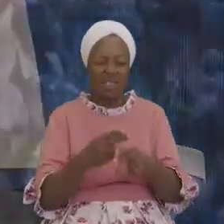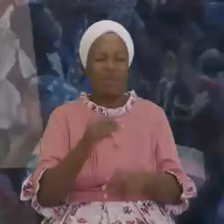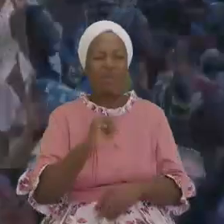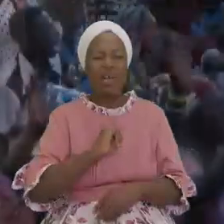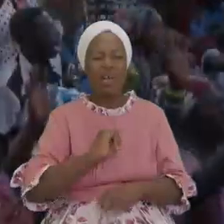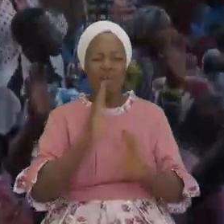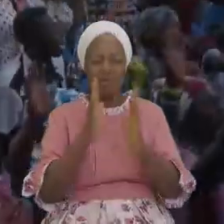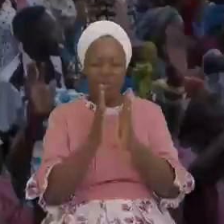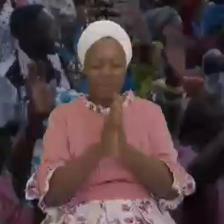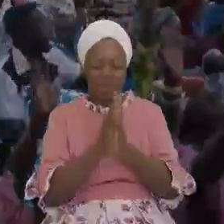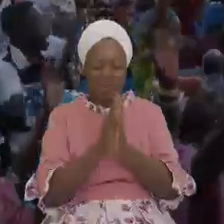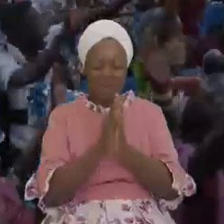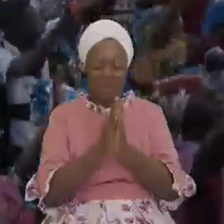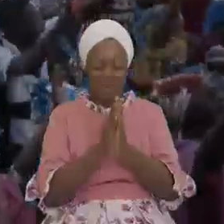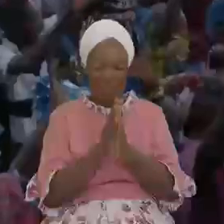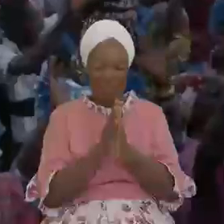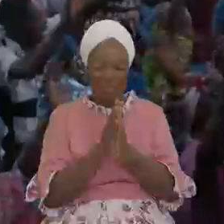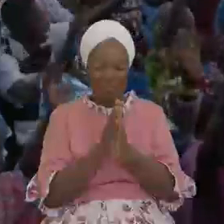pray.